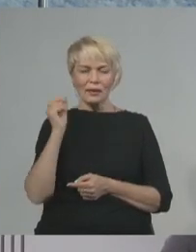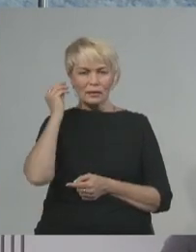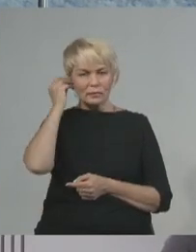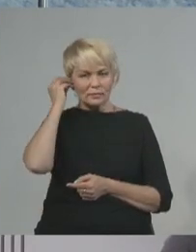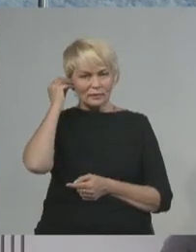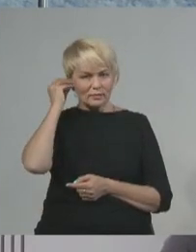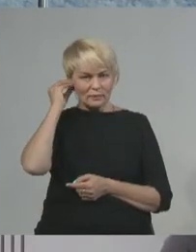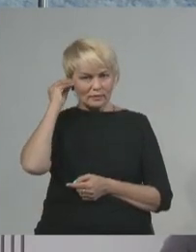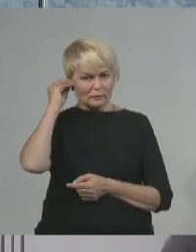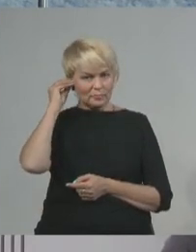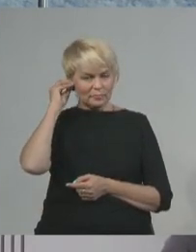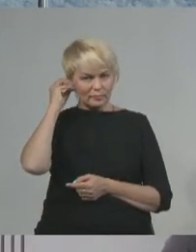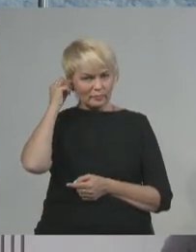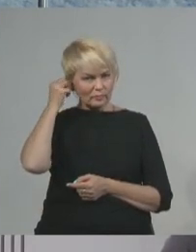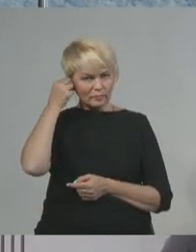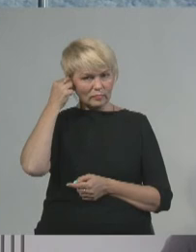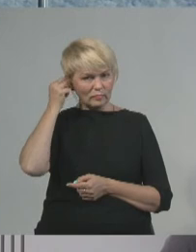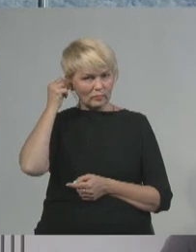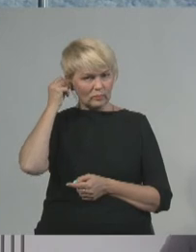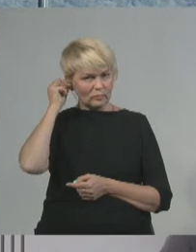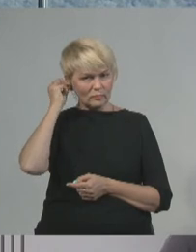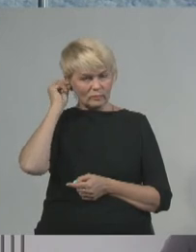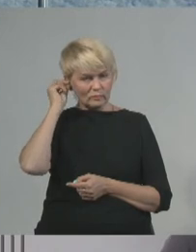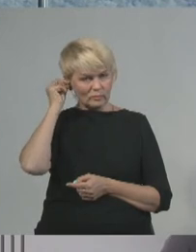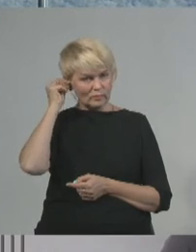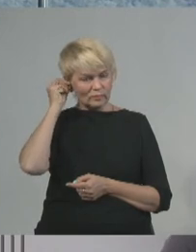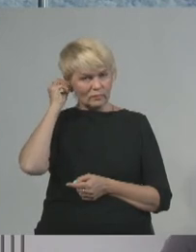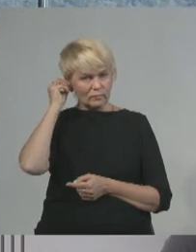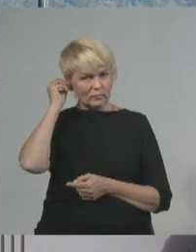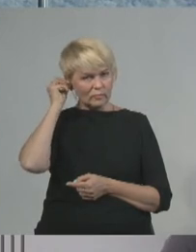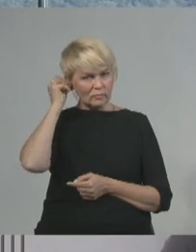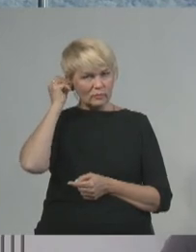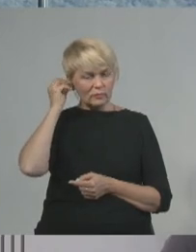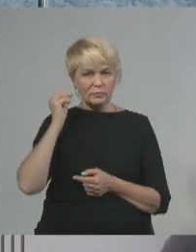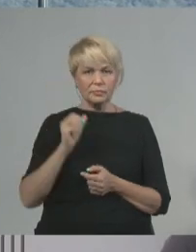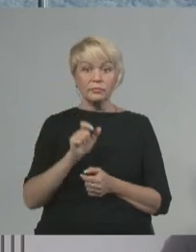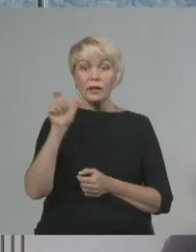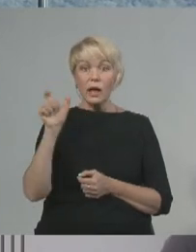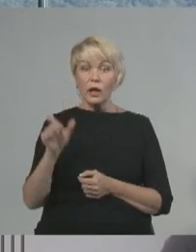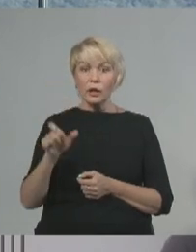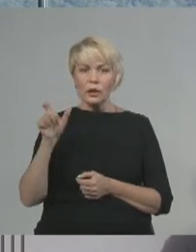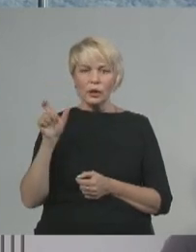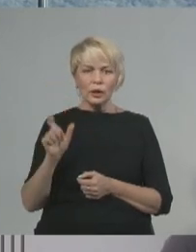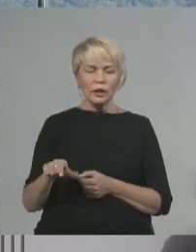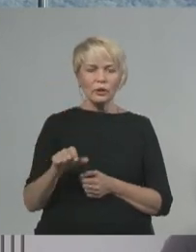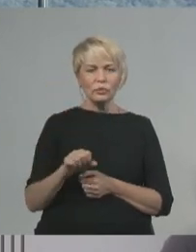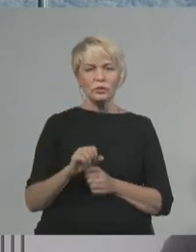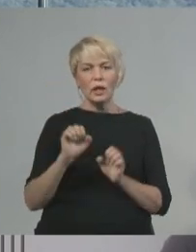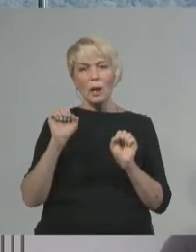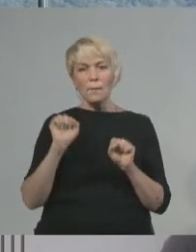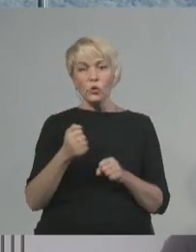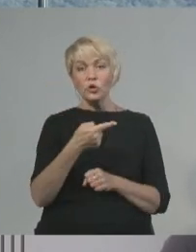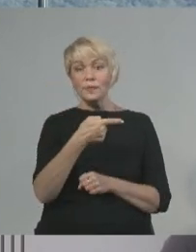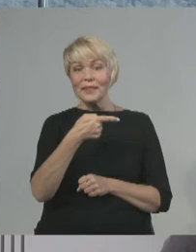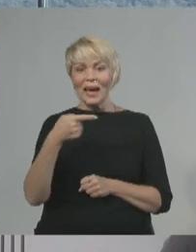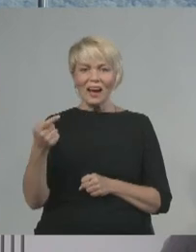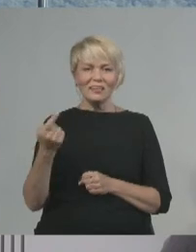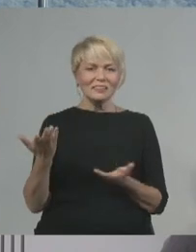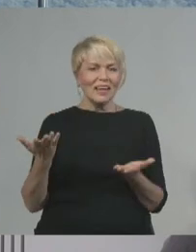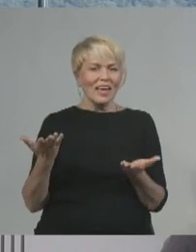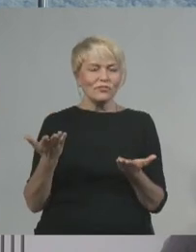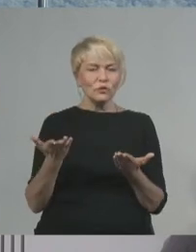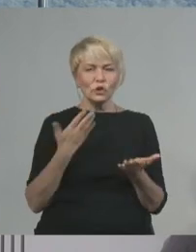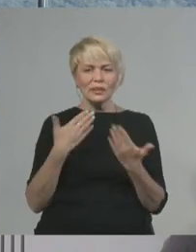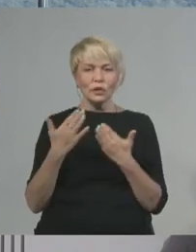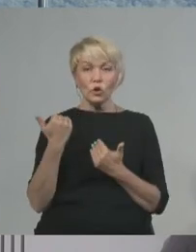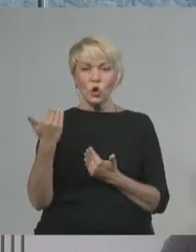feeling strong emotions about his work on the far right uh there is also a strong a sense of